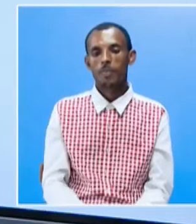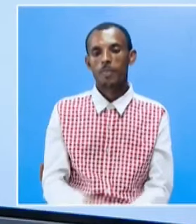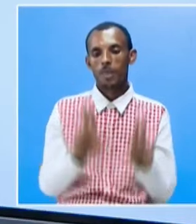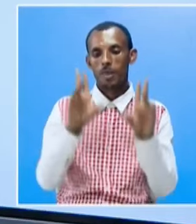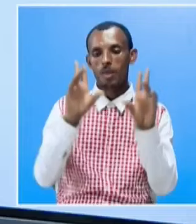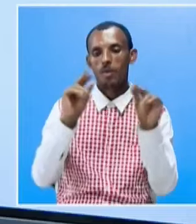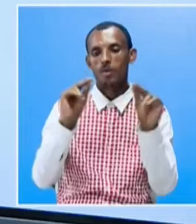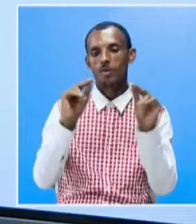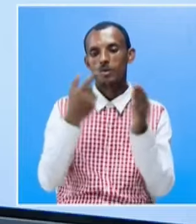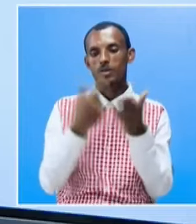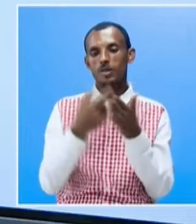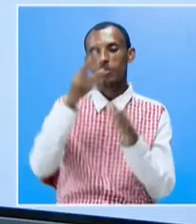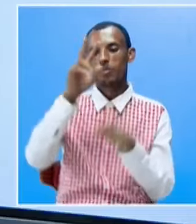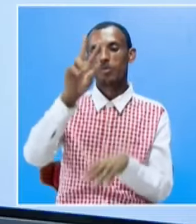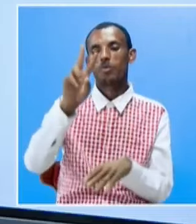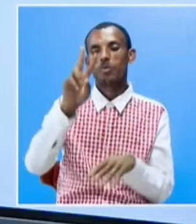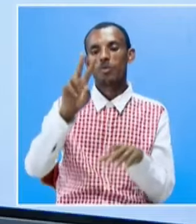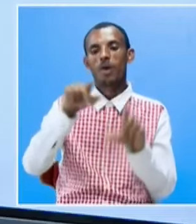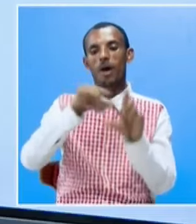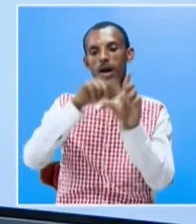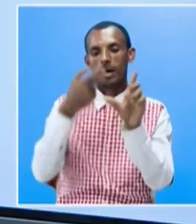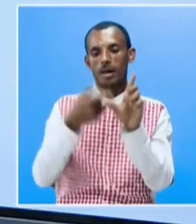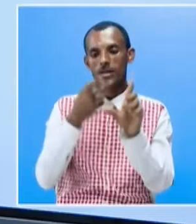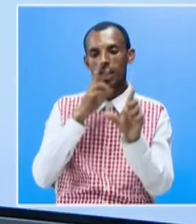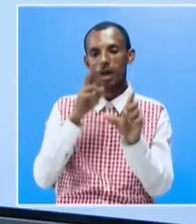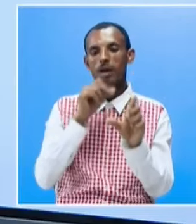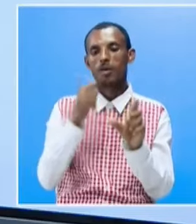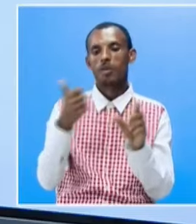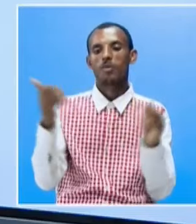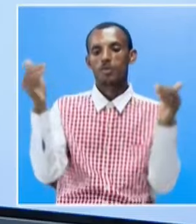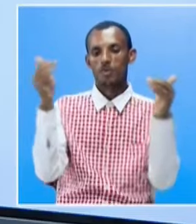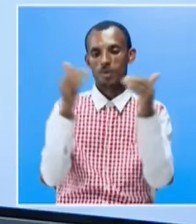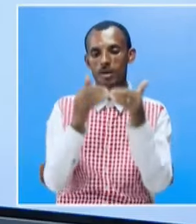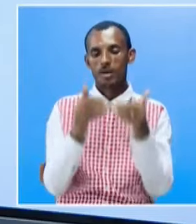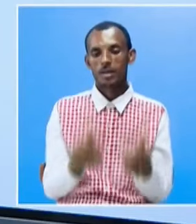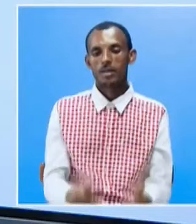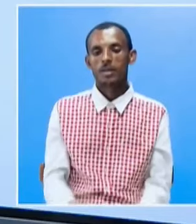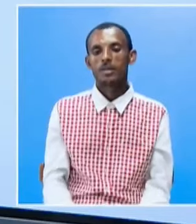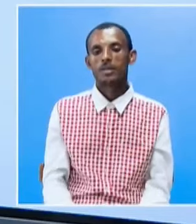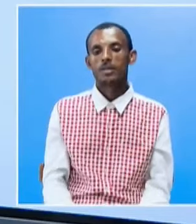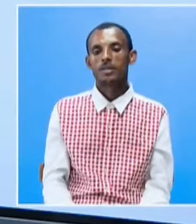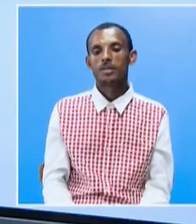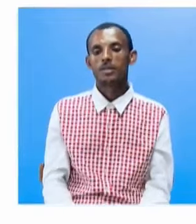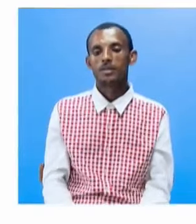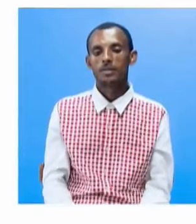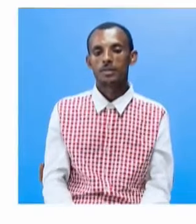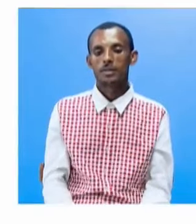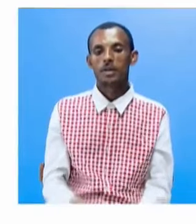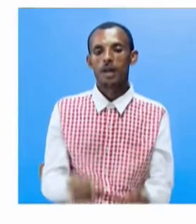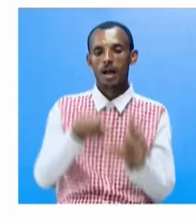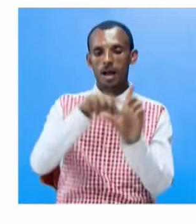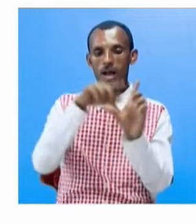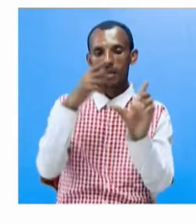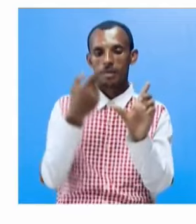No. These two angles are not congruent. Angle